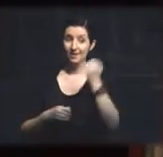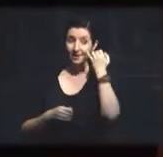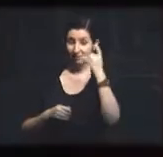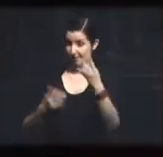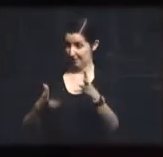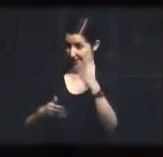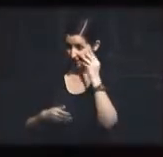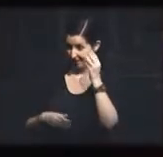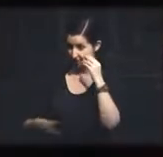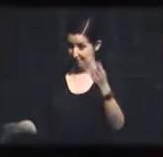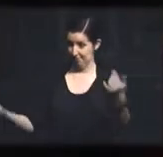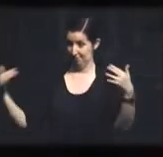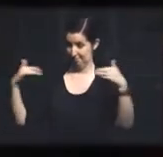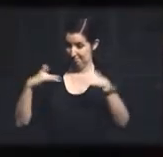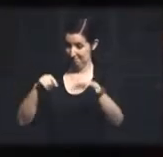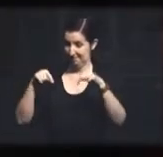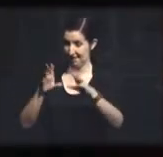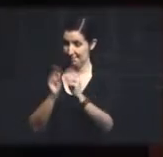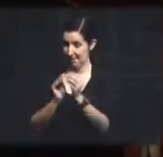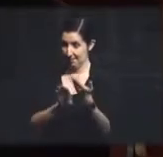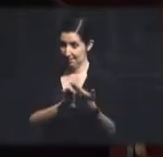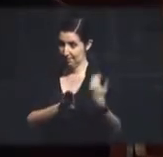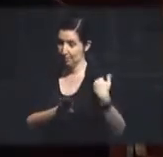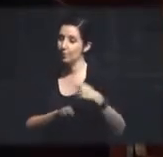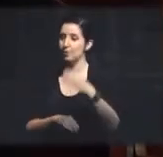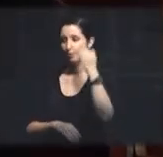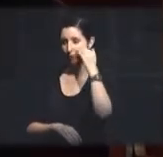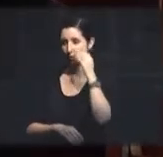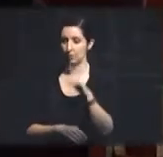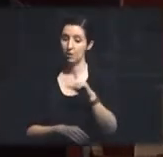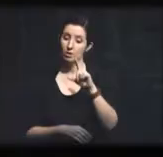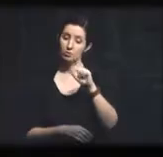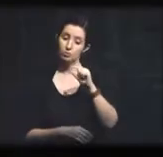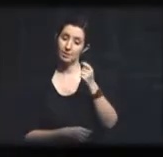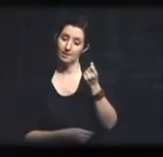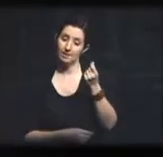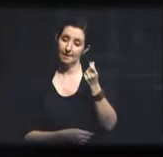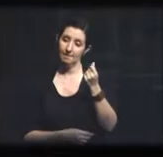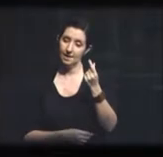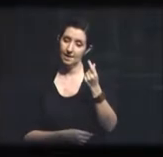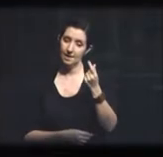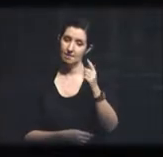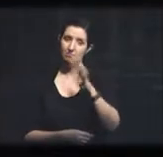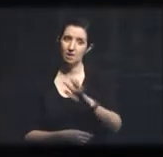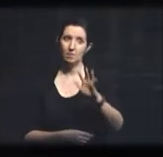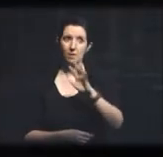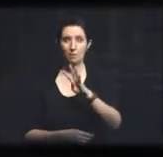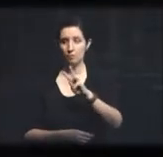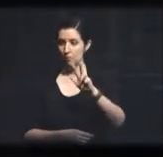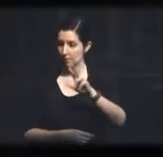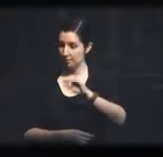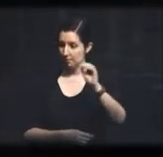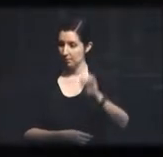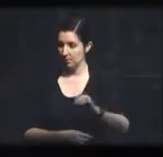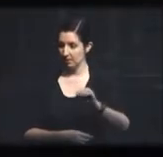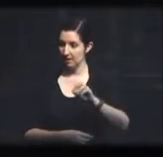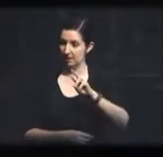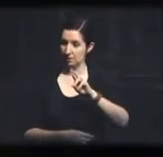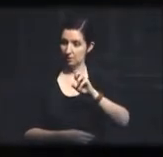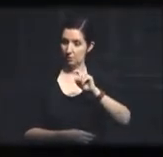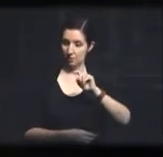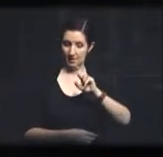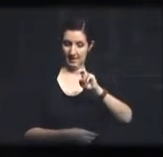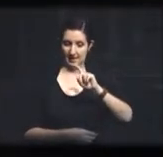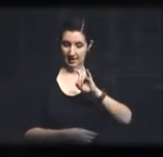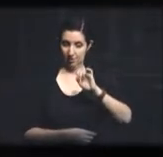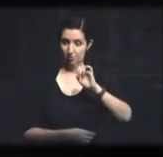but 2010, 2011, we were at 47.3% retention, which put us right at the bottom of the community college